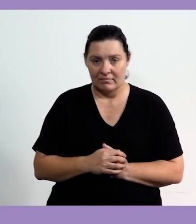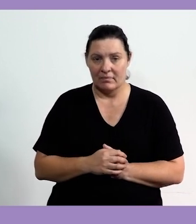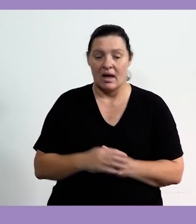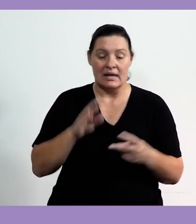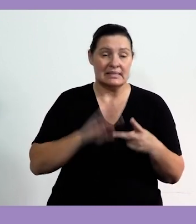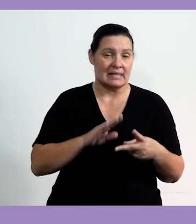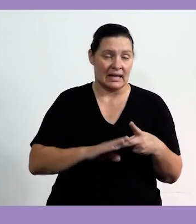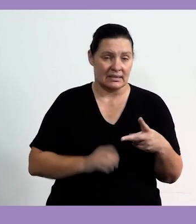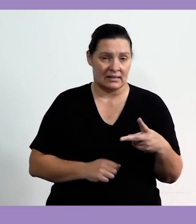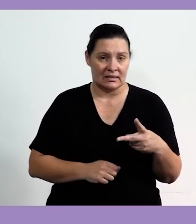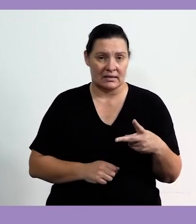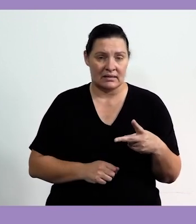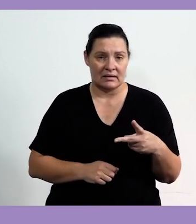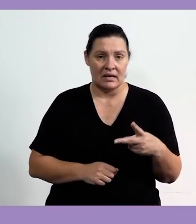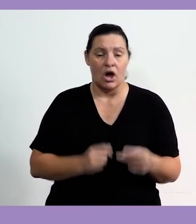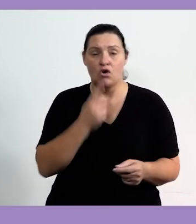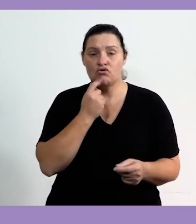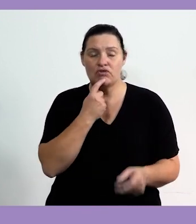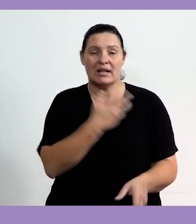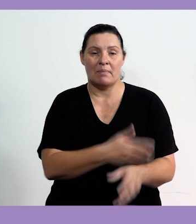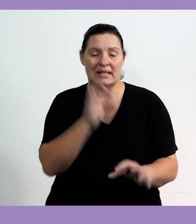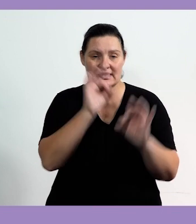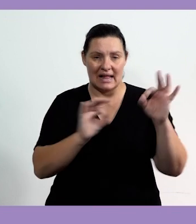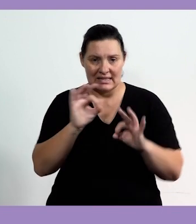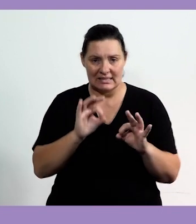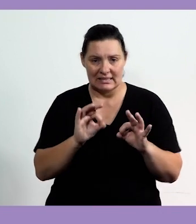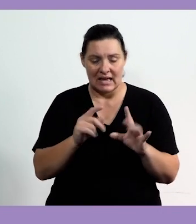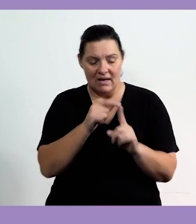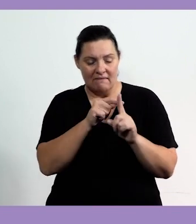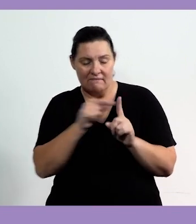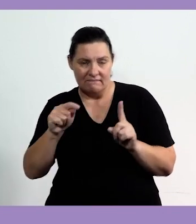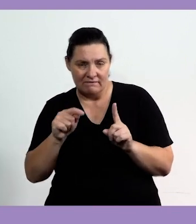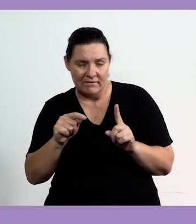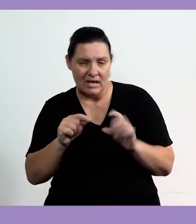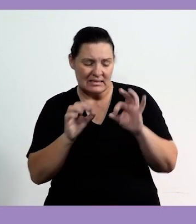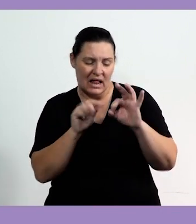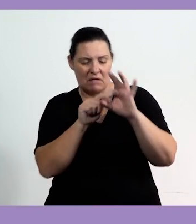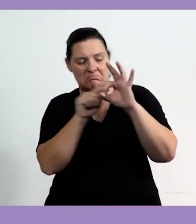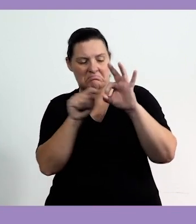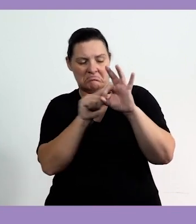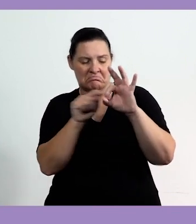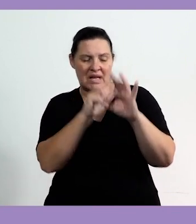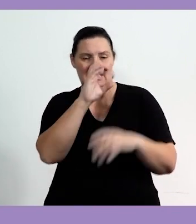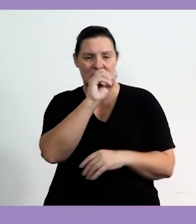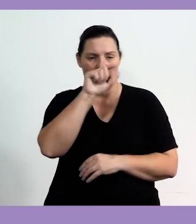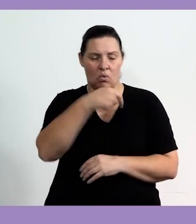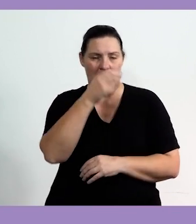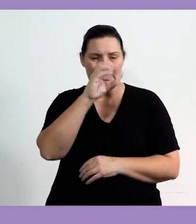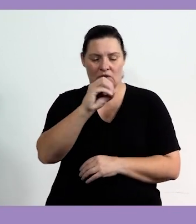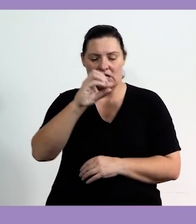notation. Our second example, a red blood cell has a diameter of